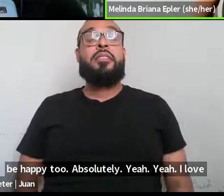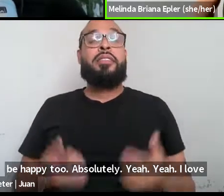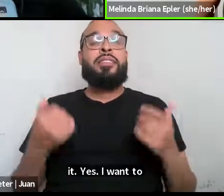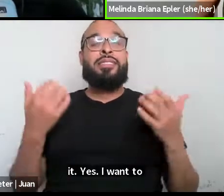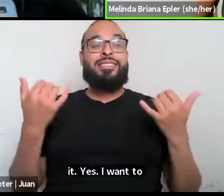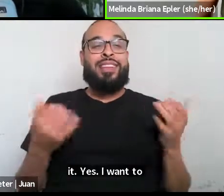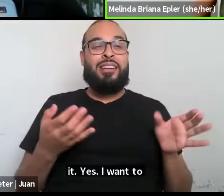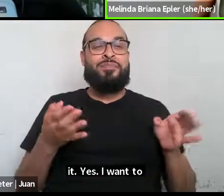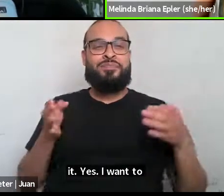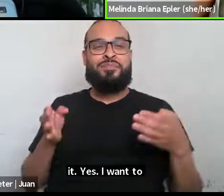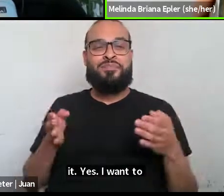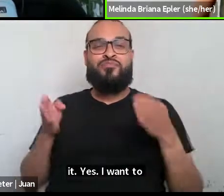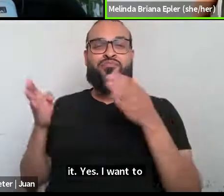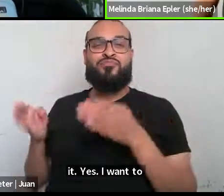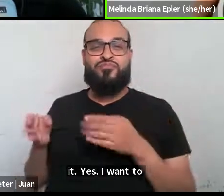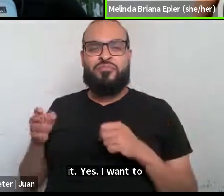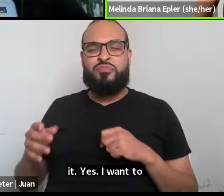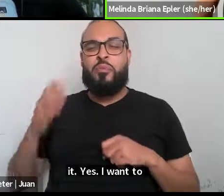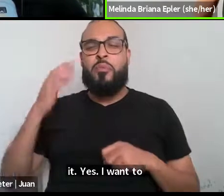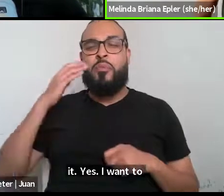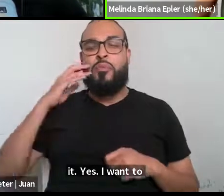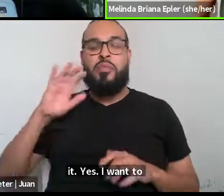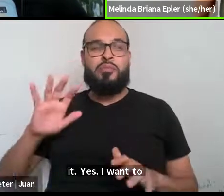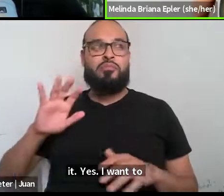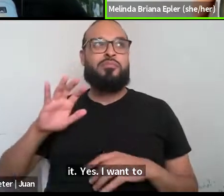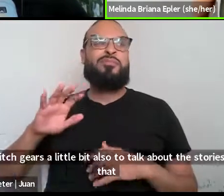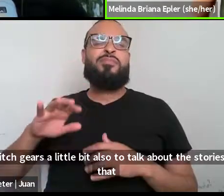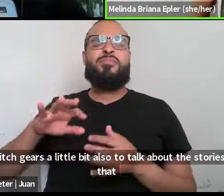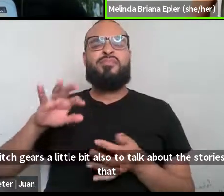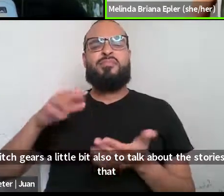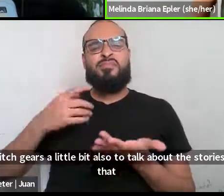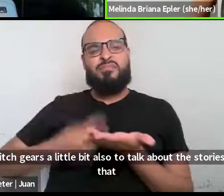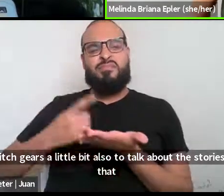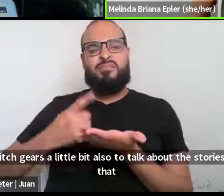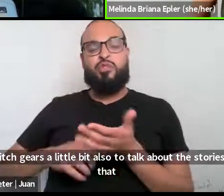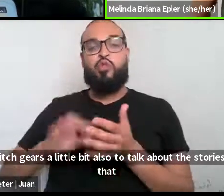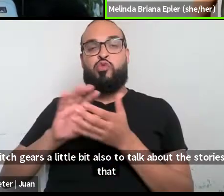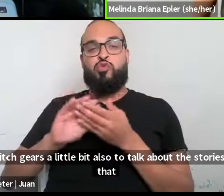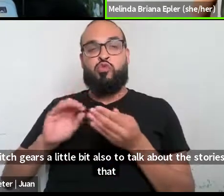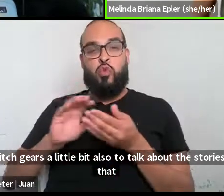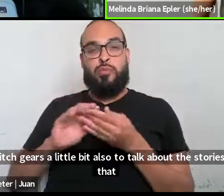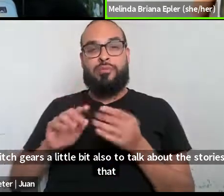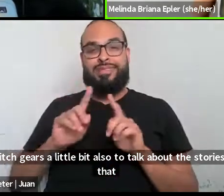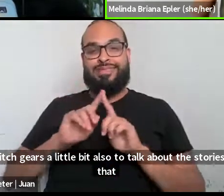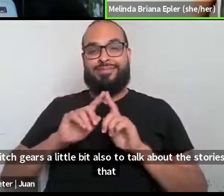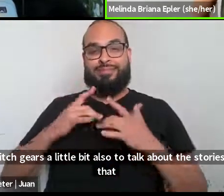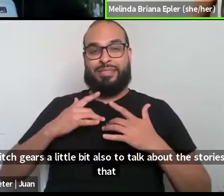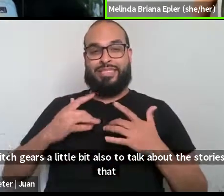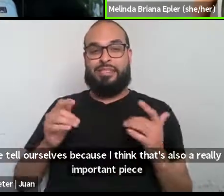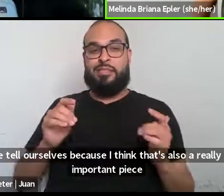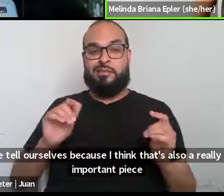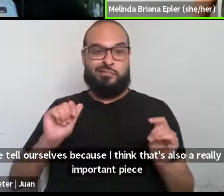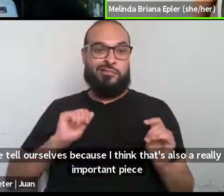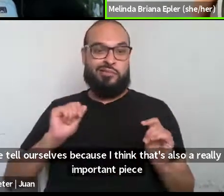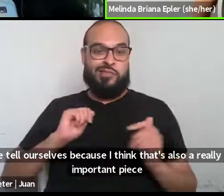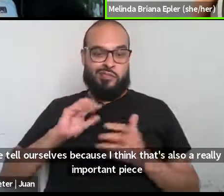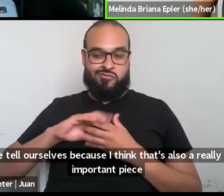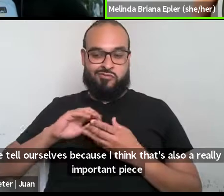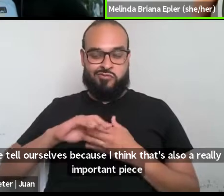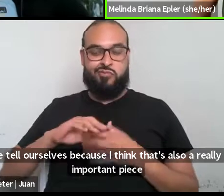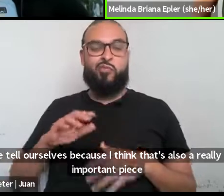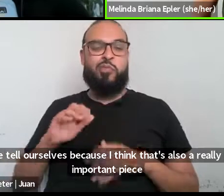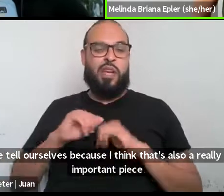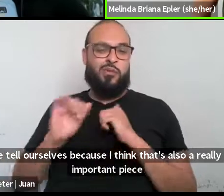to talk about the stories that we tell ourselves, because I think that's also a really important piece of this, of storytelling, and as it relates to diversity,